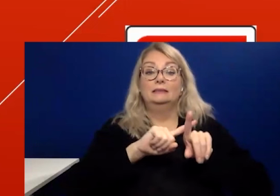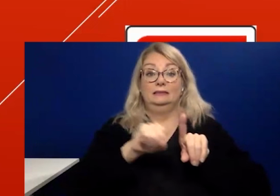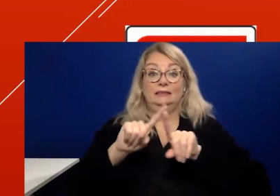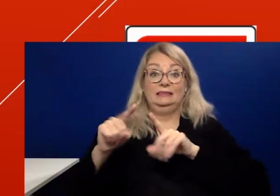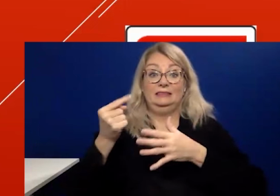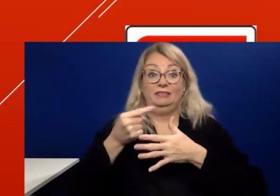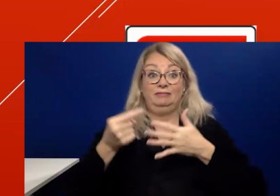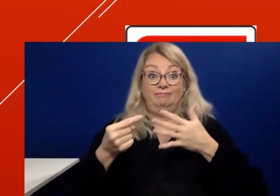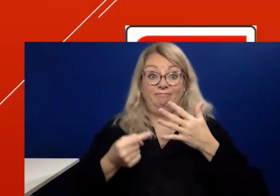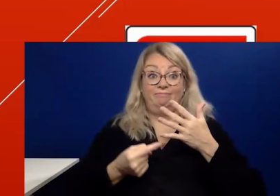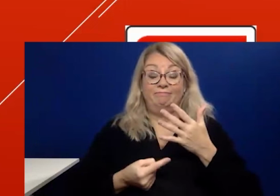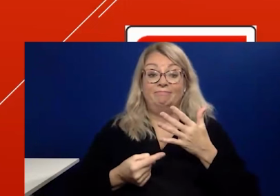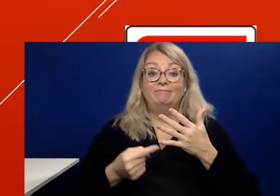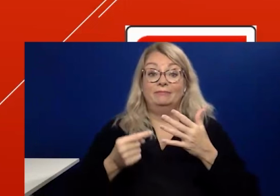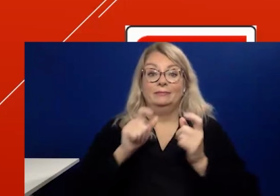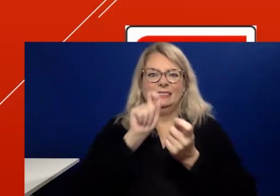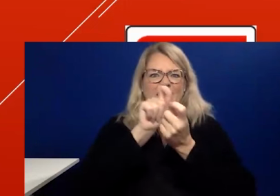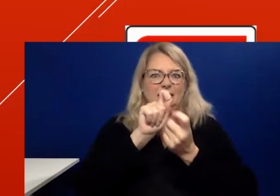they're detailed, right?